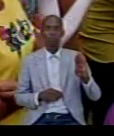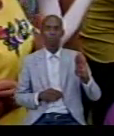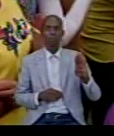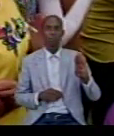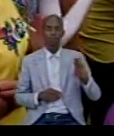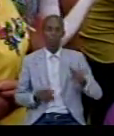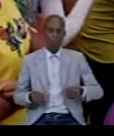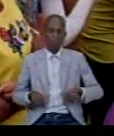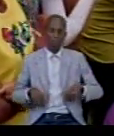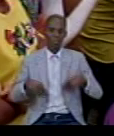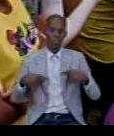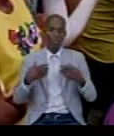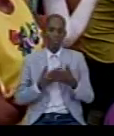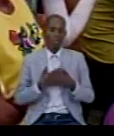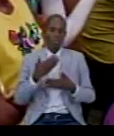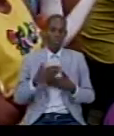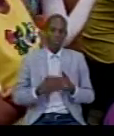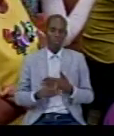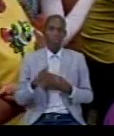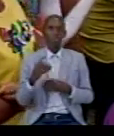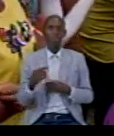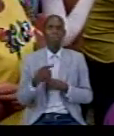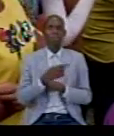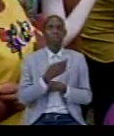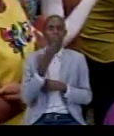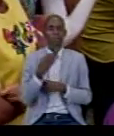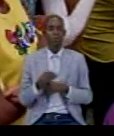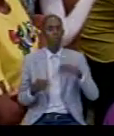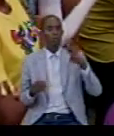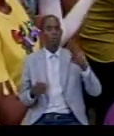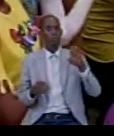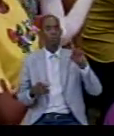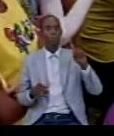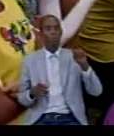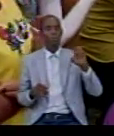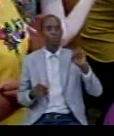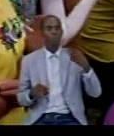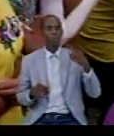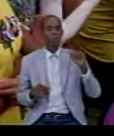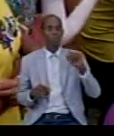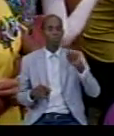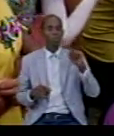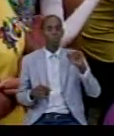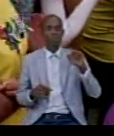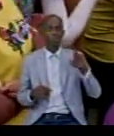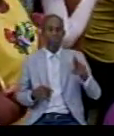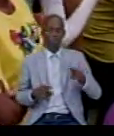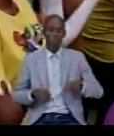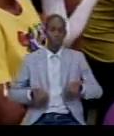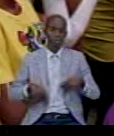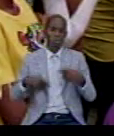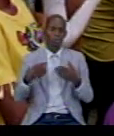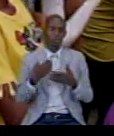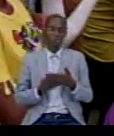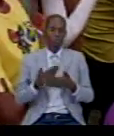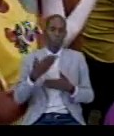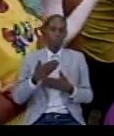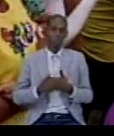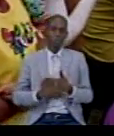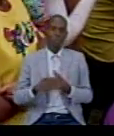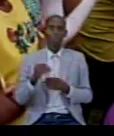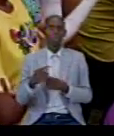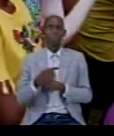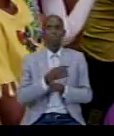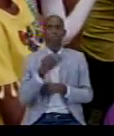He lived beyond the days of Belshazzar. He lived beyond the days of